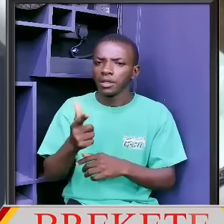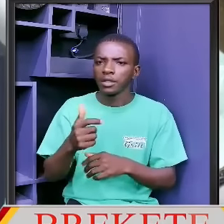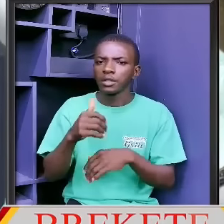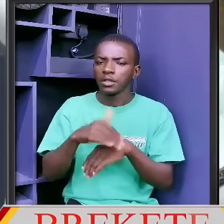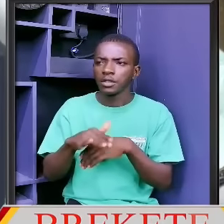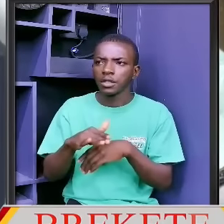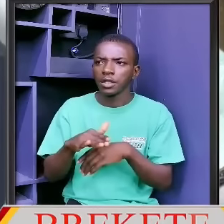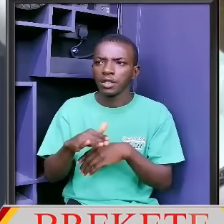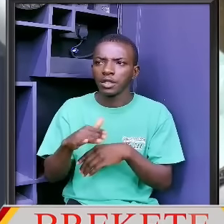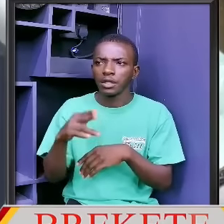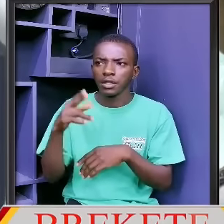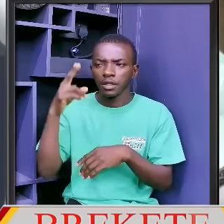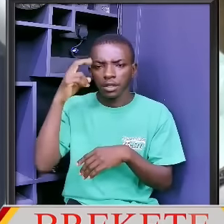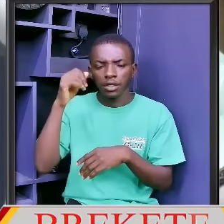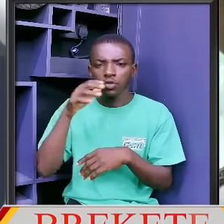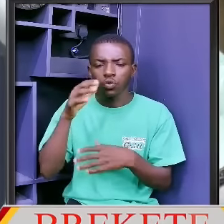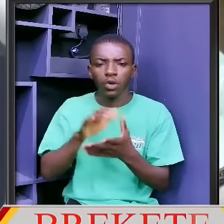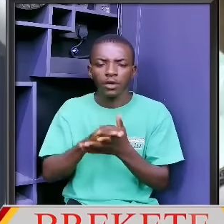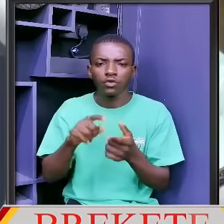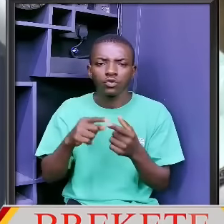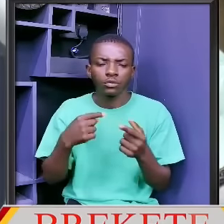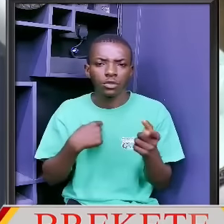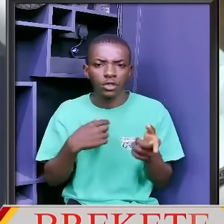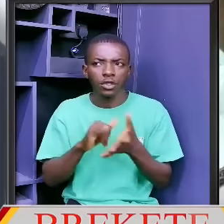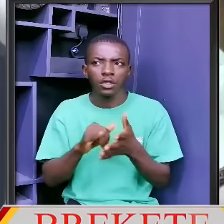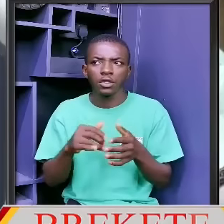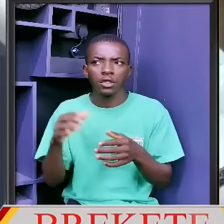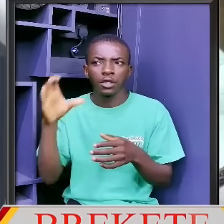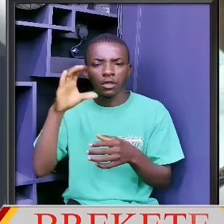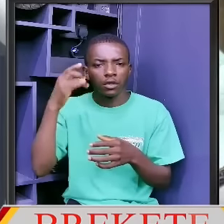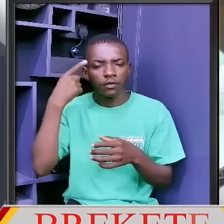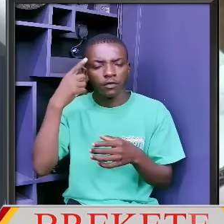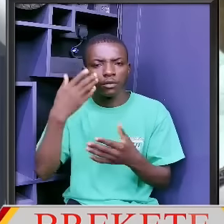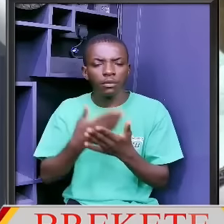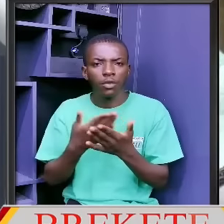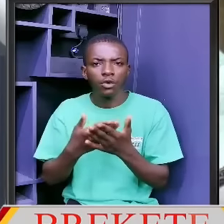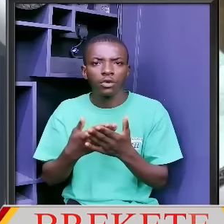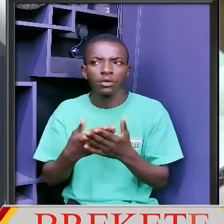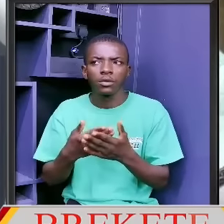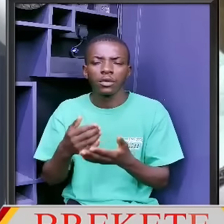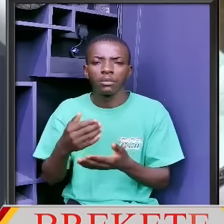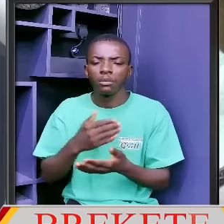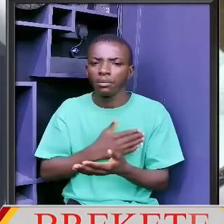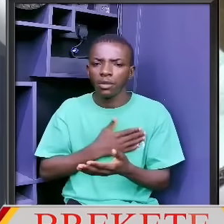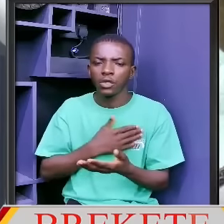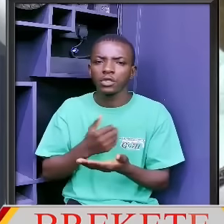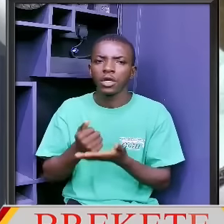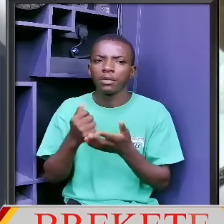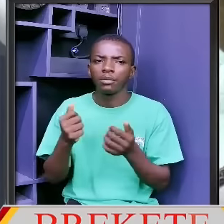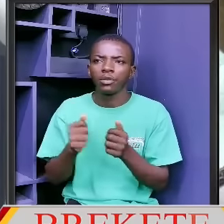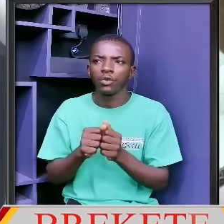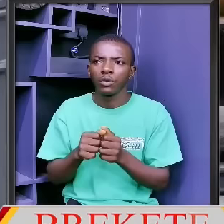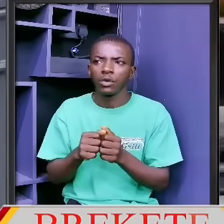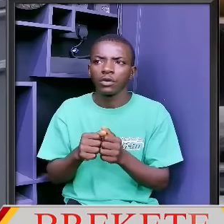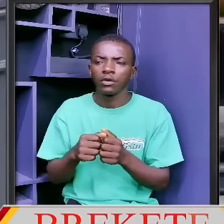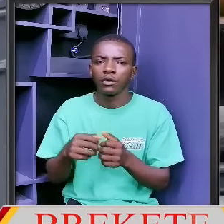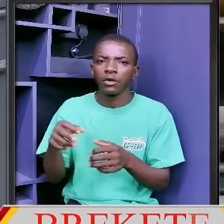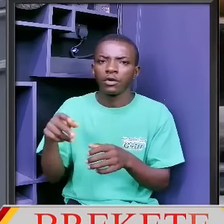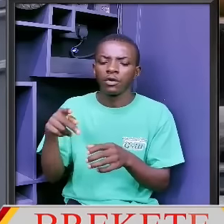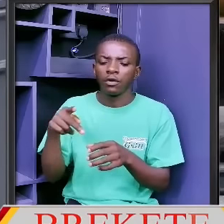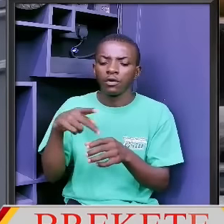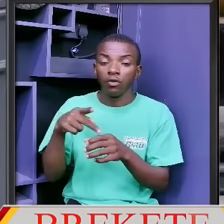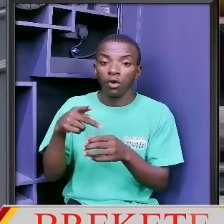send his wife to me that he's looking for money, that I should please help him with fuel money to